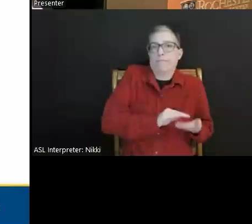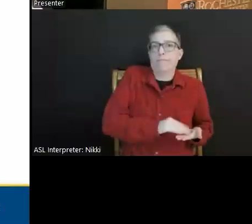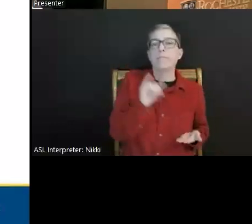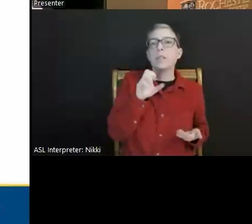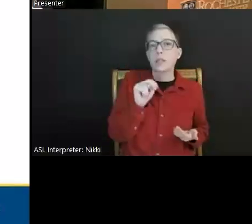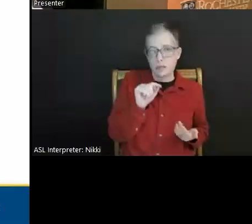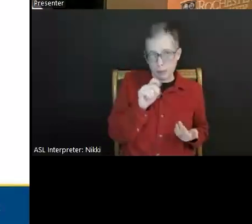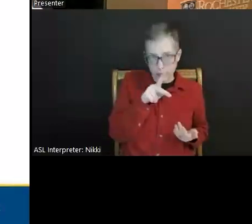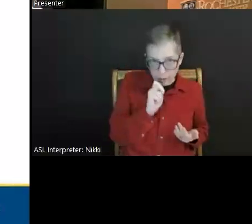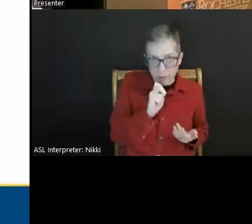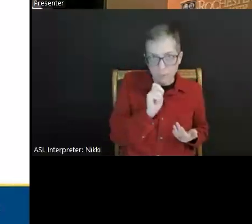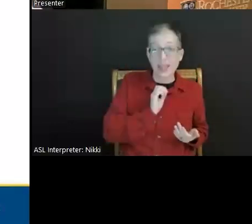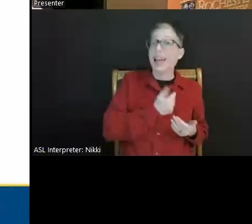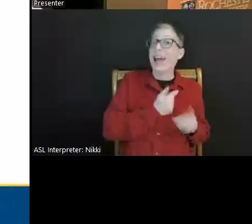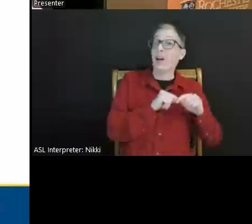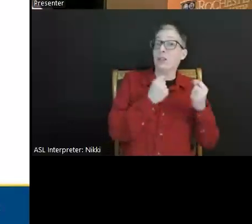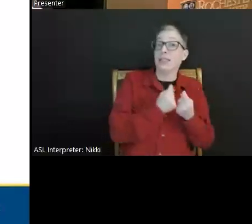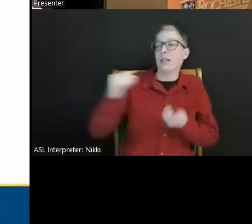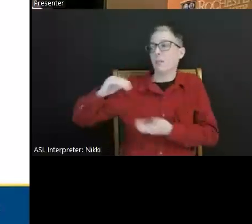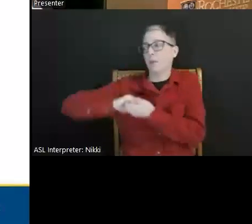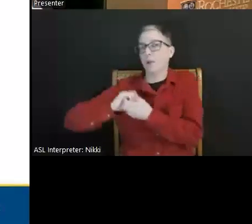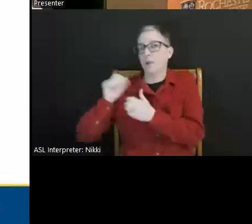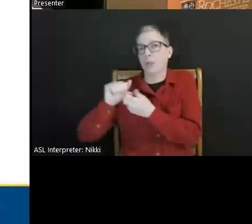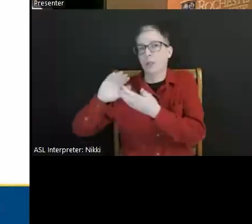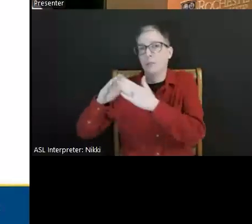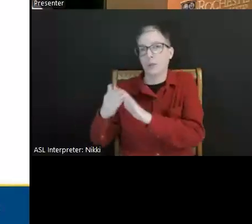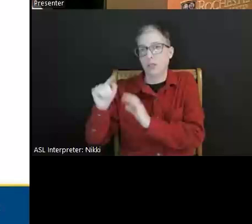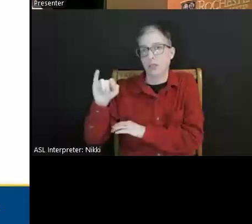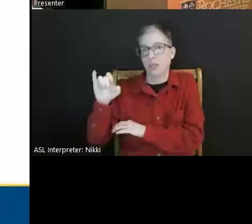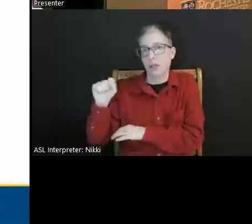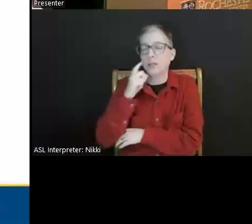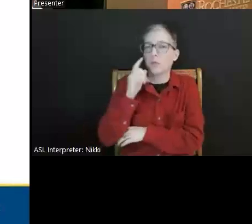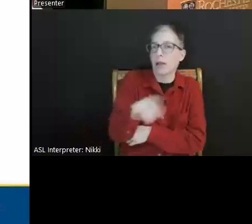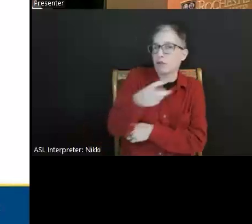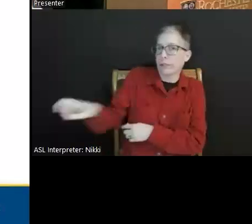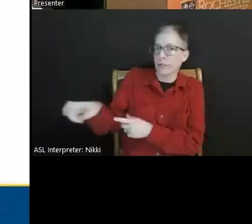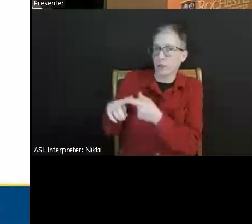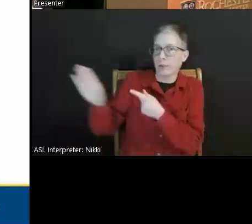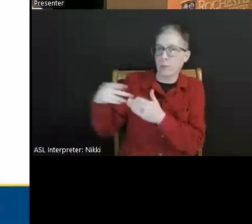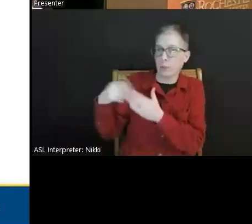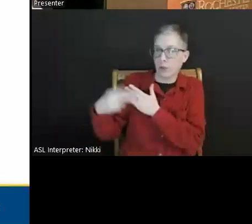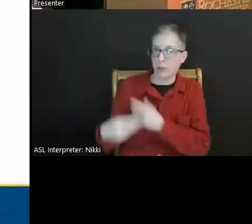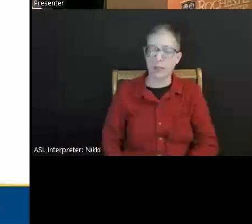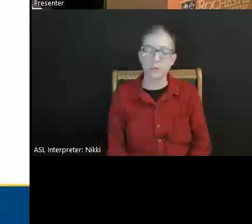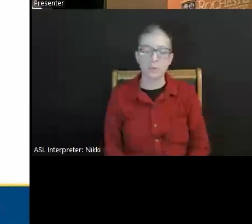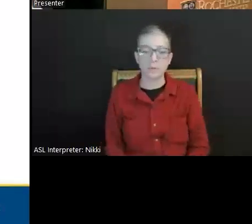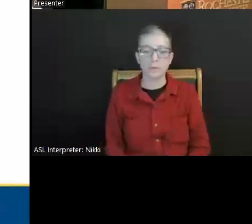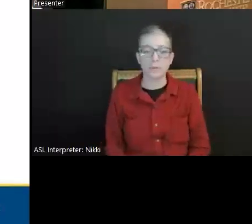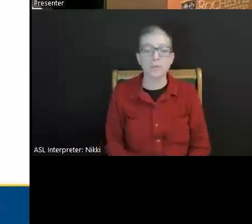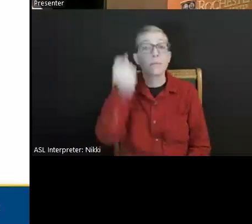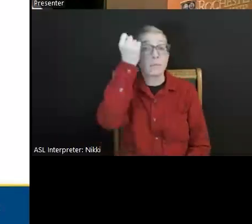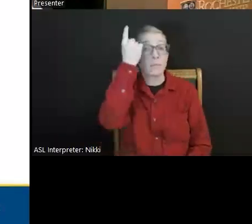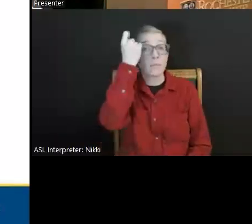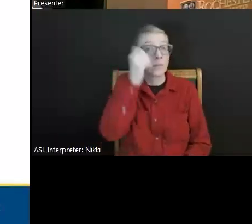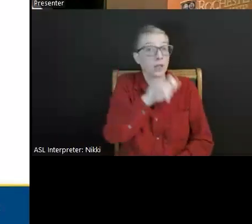Ties team to ensure that transition. If that patient does not make it in to that